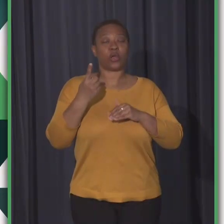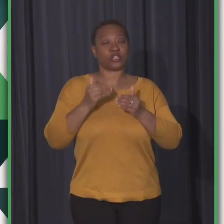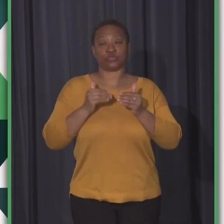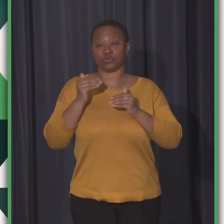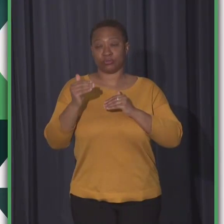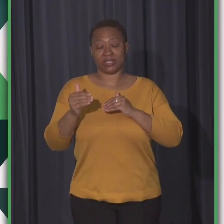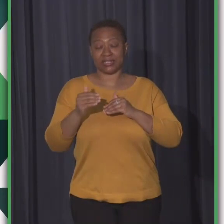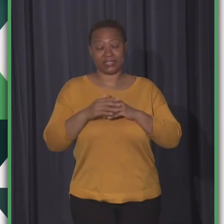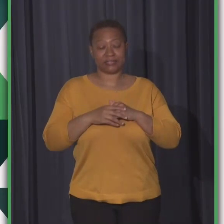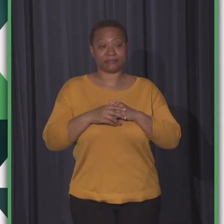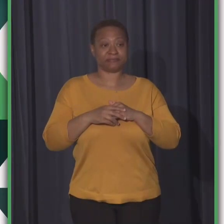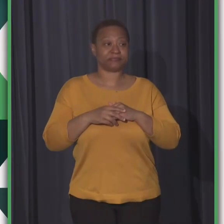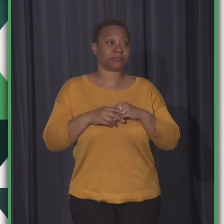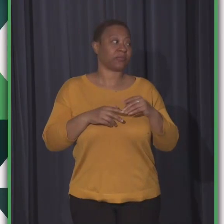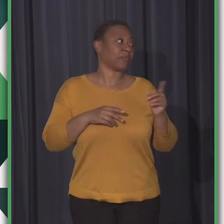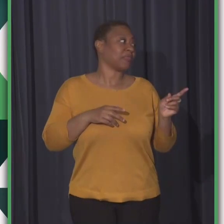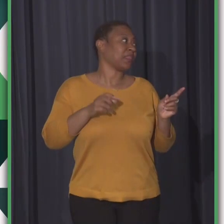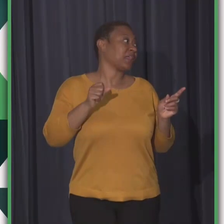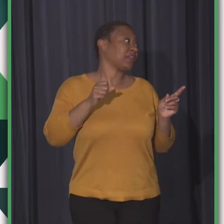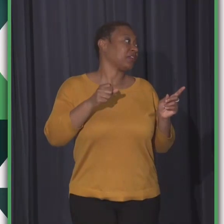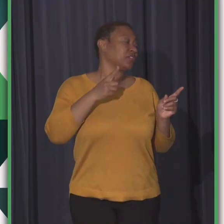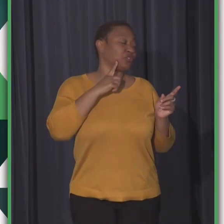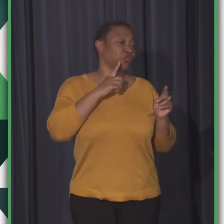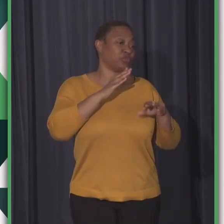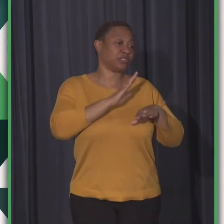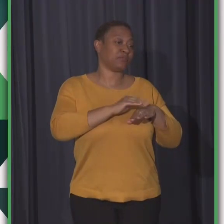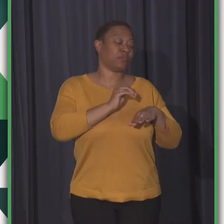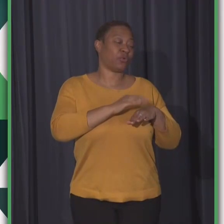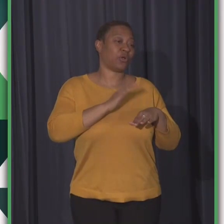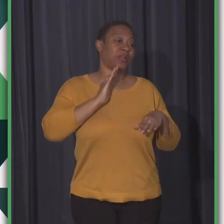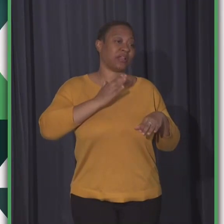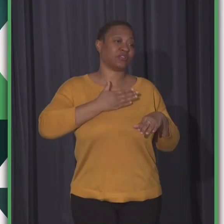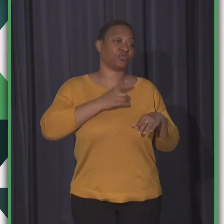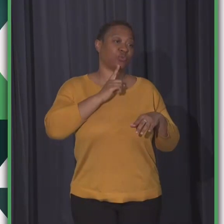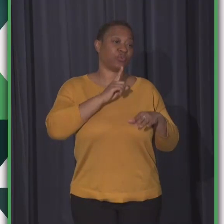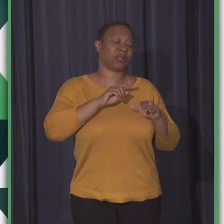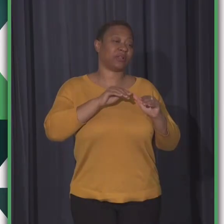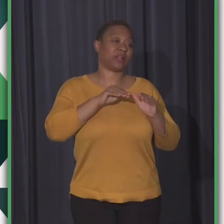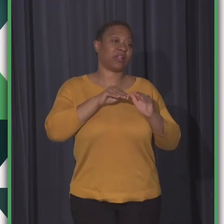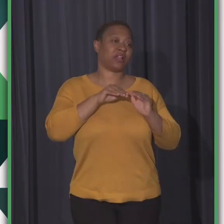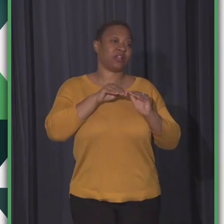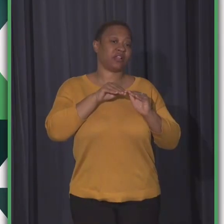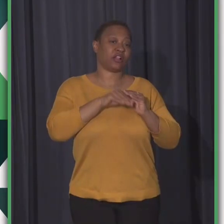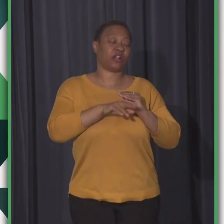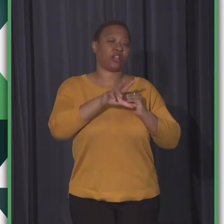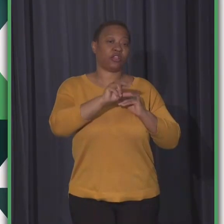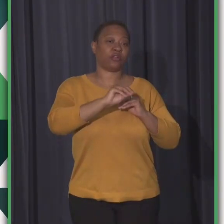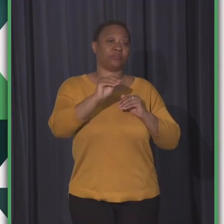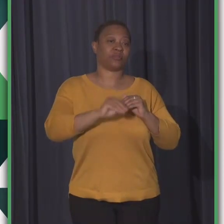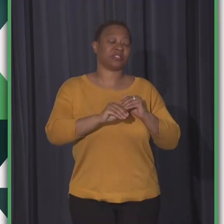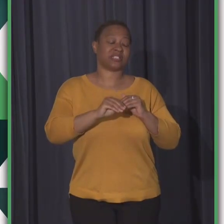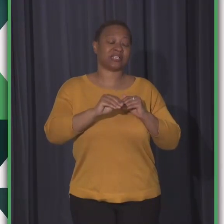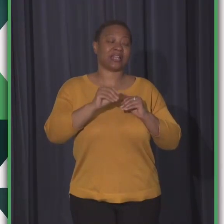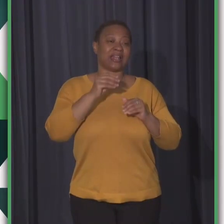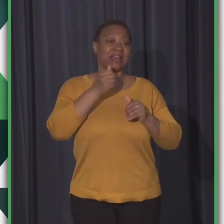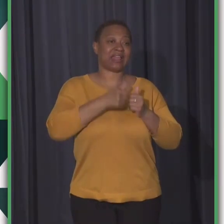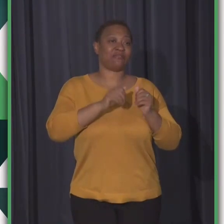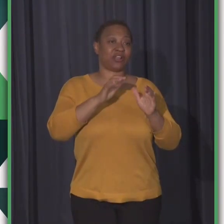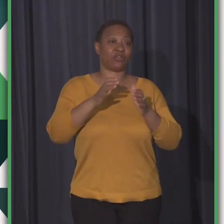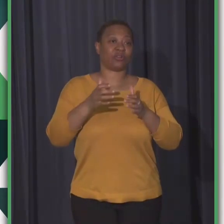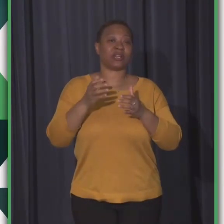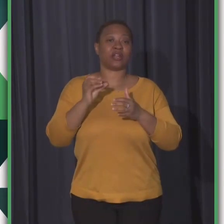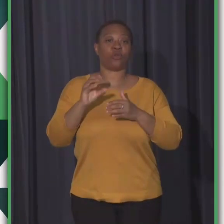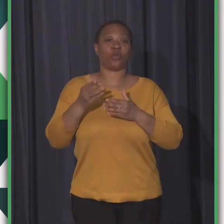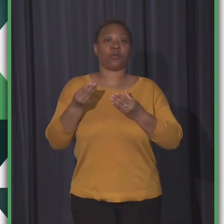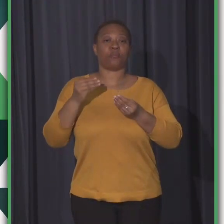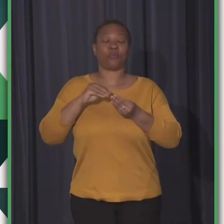I'm sorry, it's just that you've spoiled us because we were really down like 30% in every category or more. And so now we're